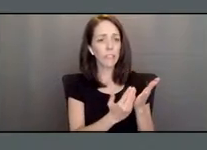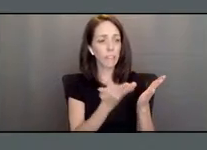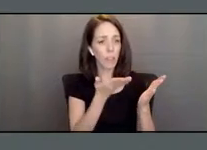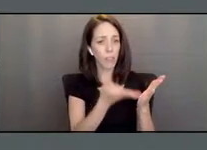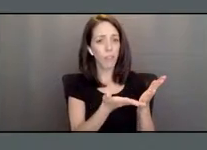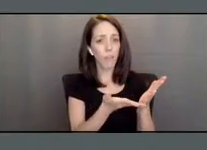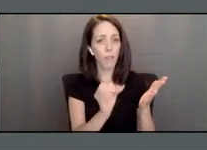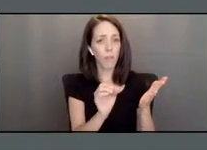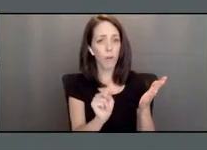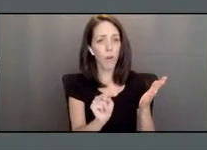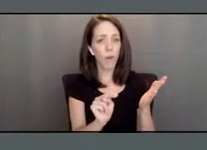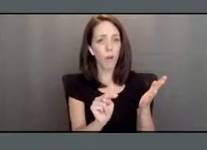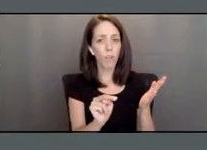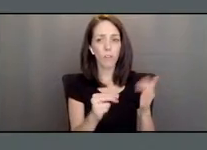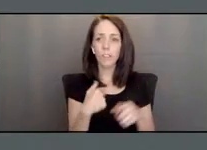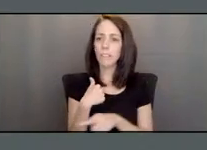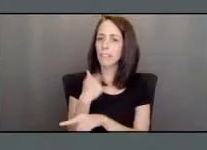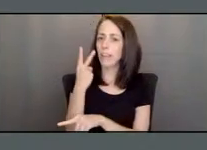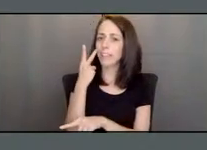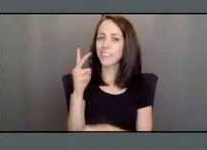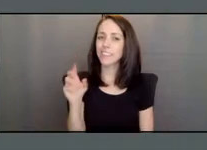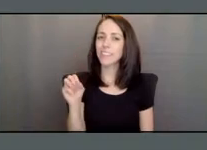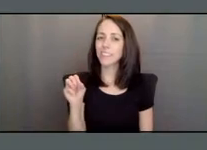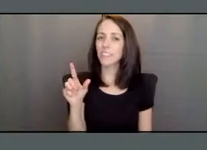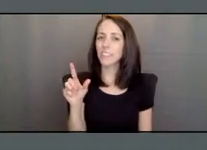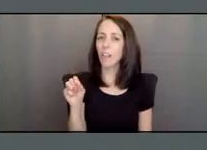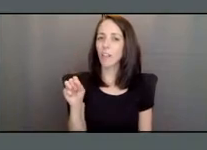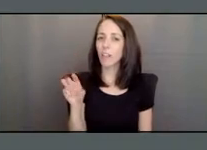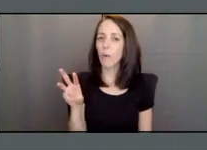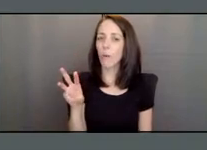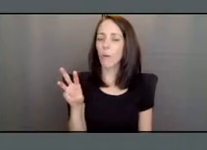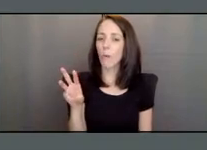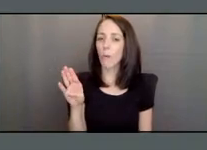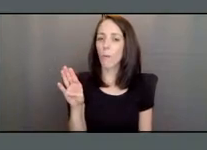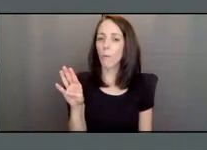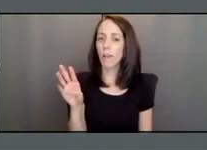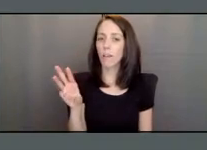I'm seeing a low bandwidth signal on her icon.